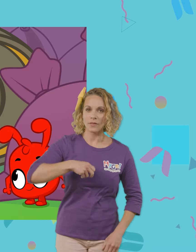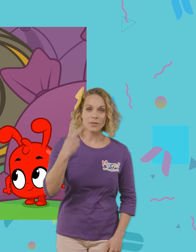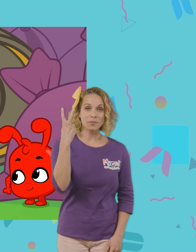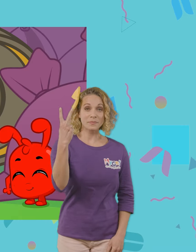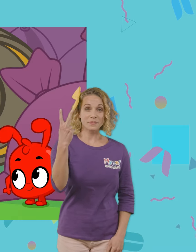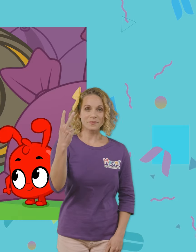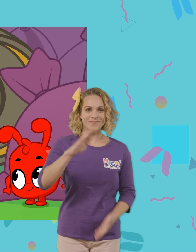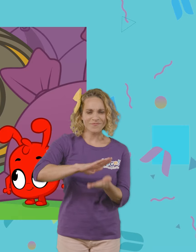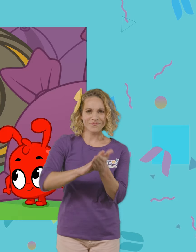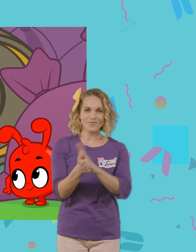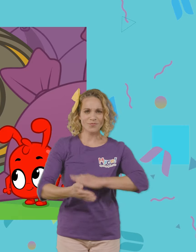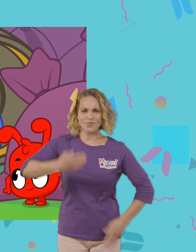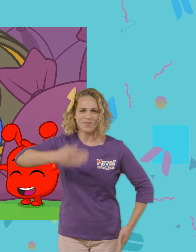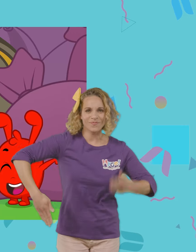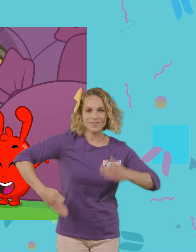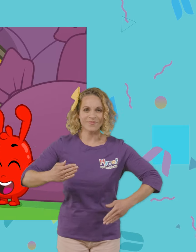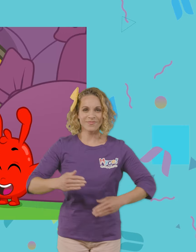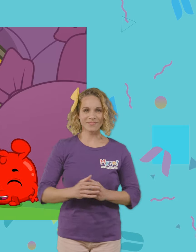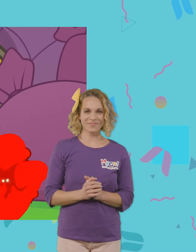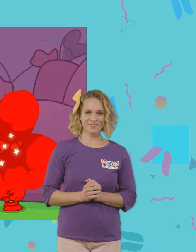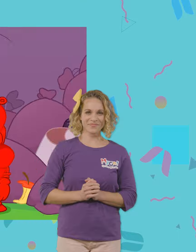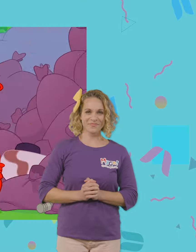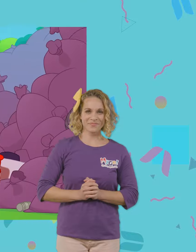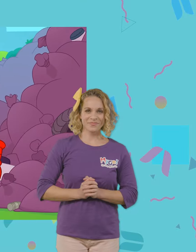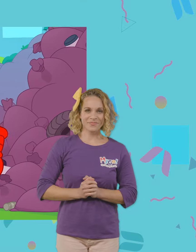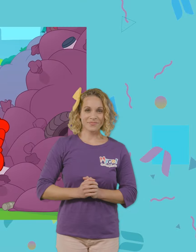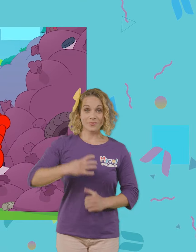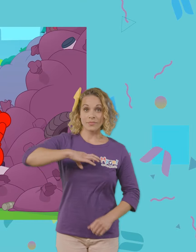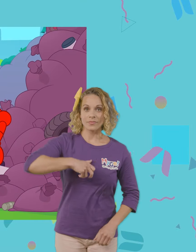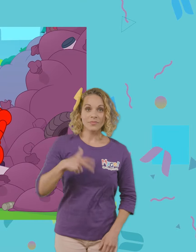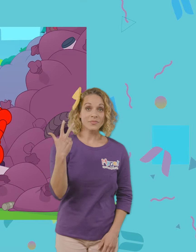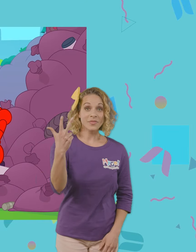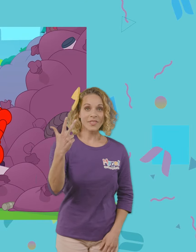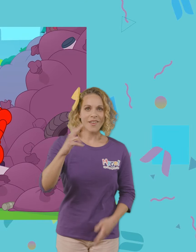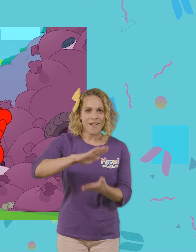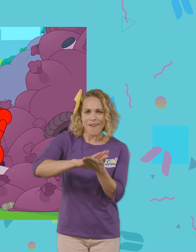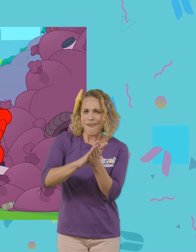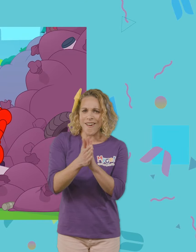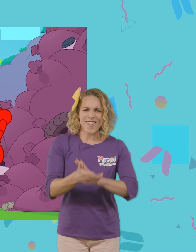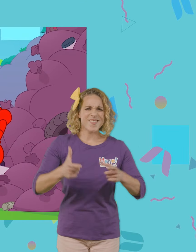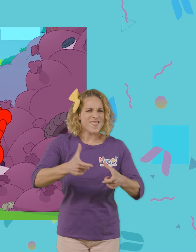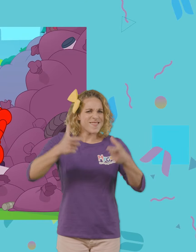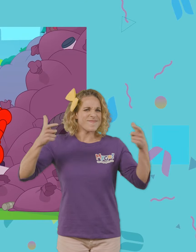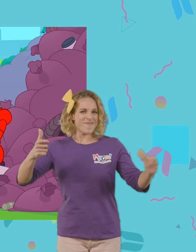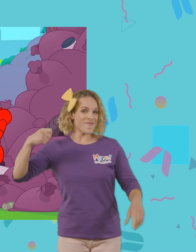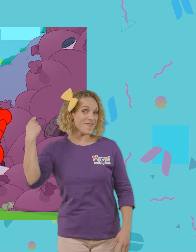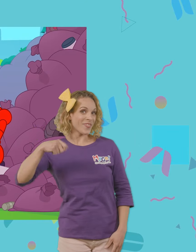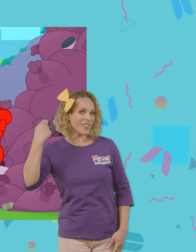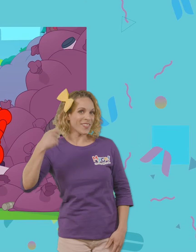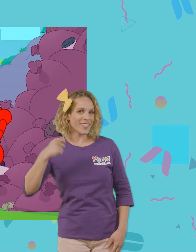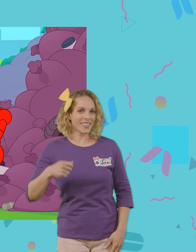Morphle two, morph into a robot. Morphle three, morph into a